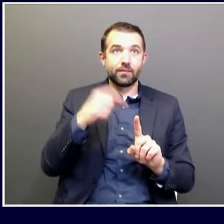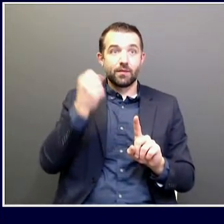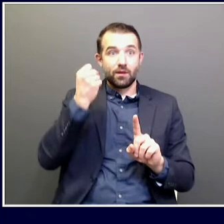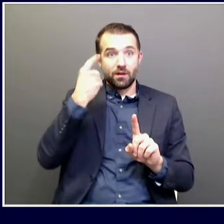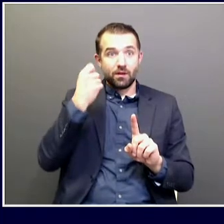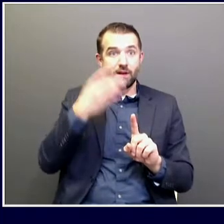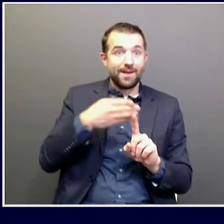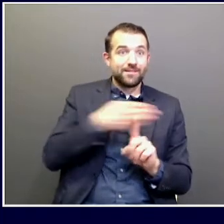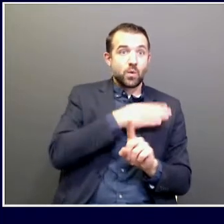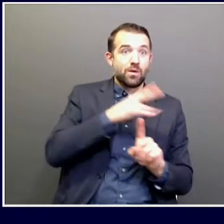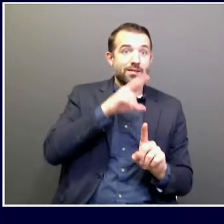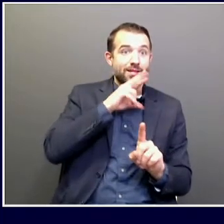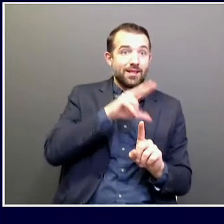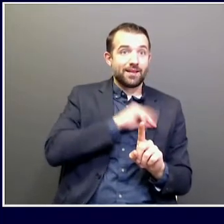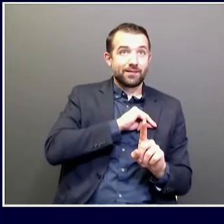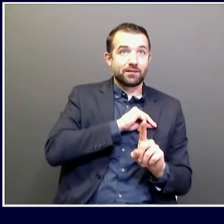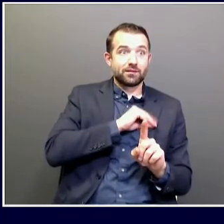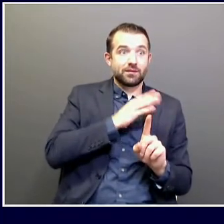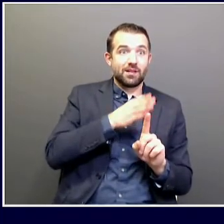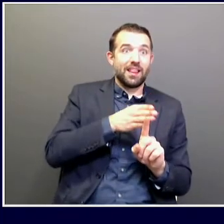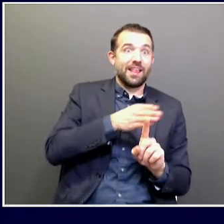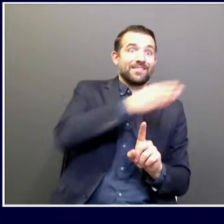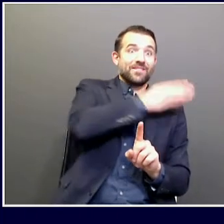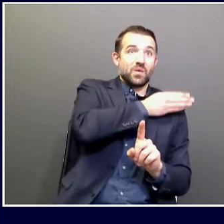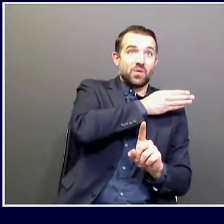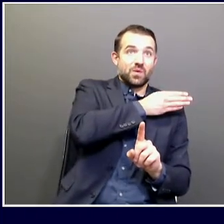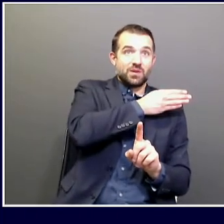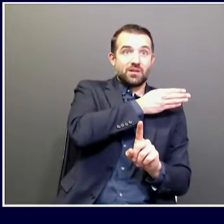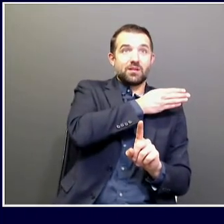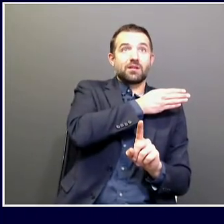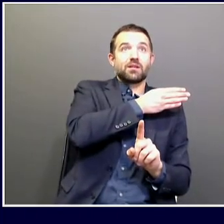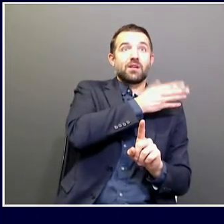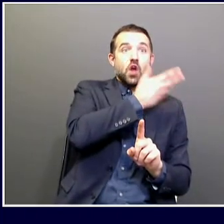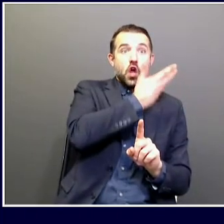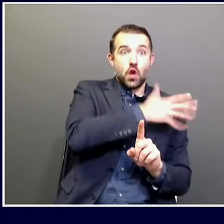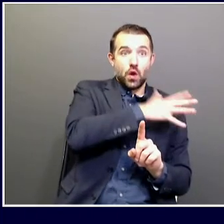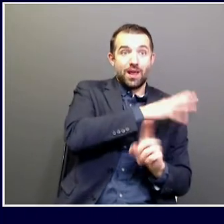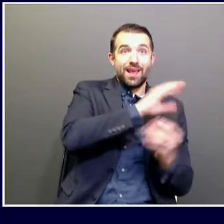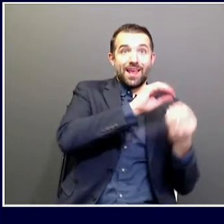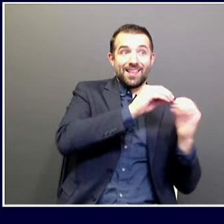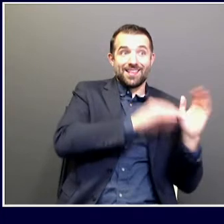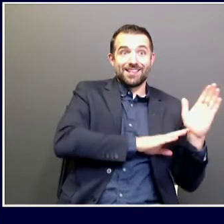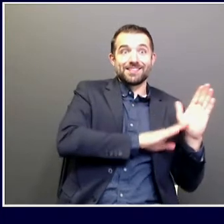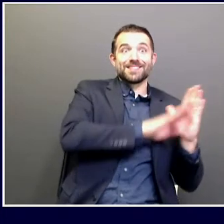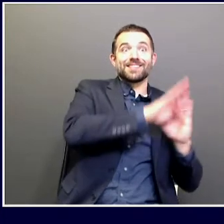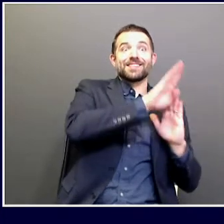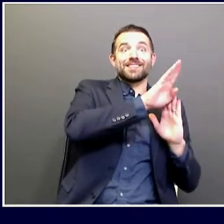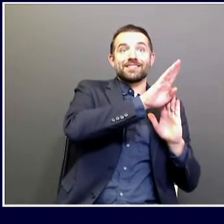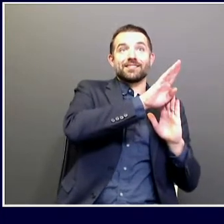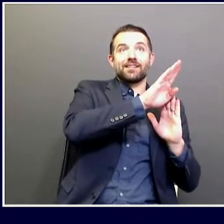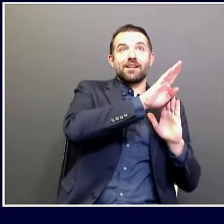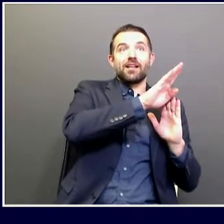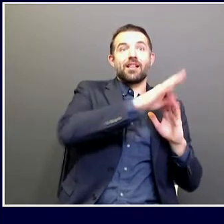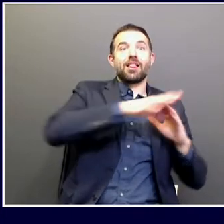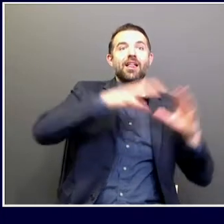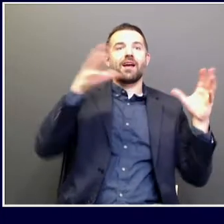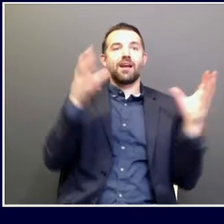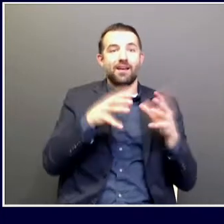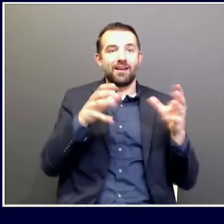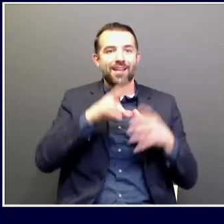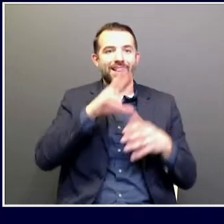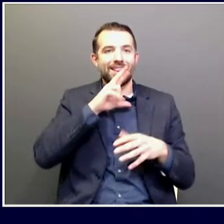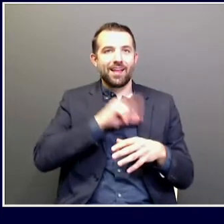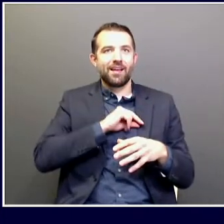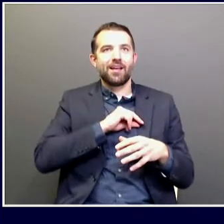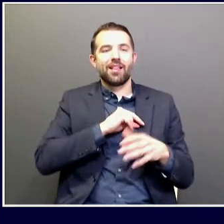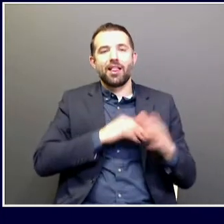likely amplified by the gatherings that occurred around Thanksgiving, something we saw last year. It's something we predicted would happen this year. That is likely